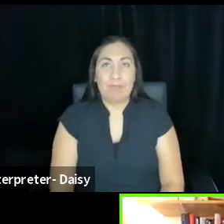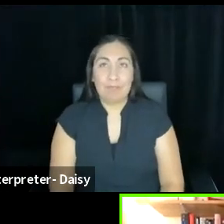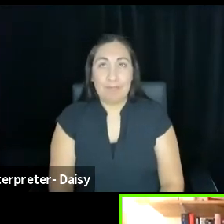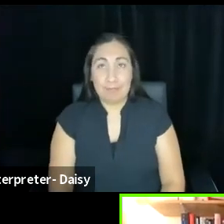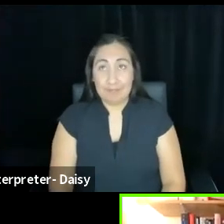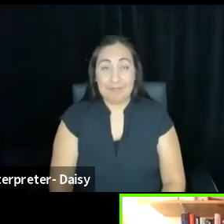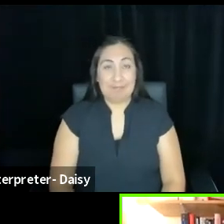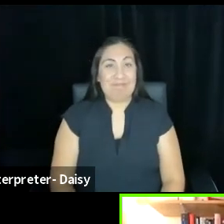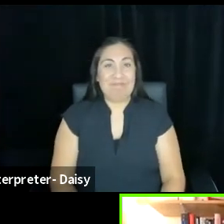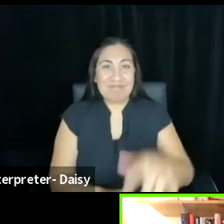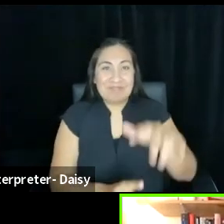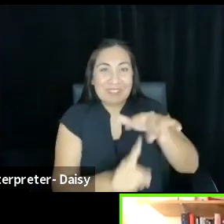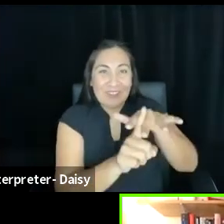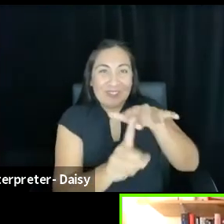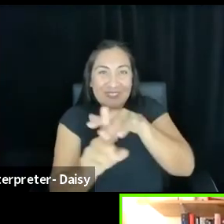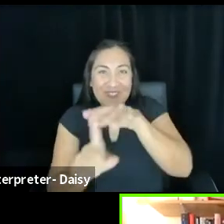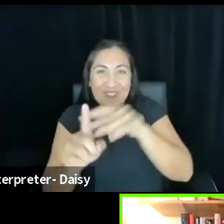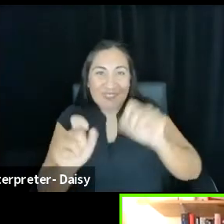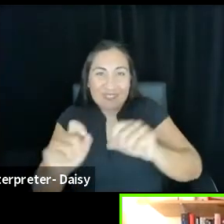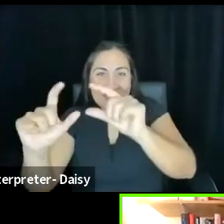Popcorn, any of